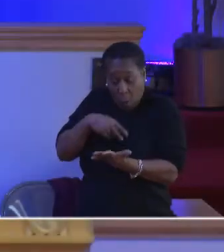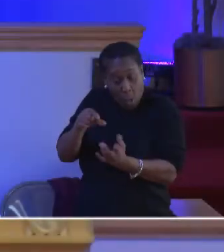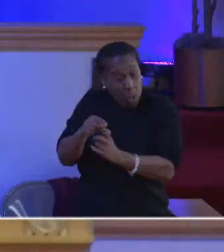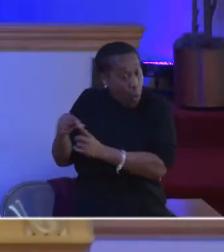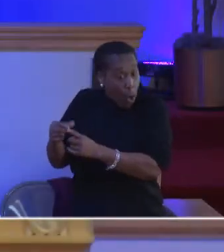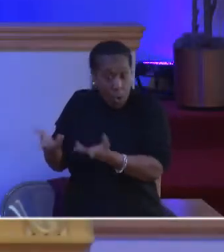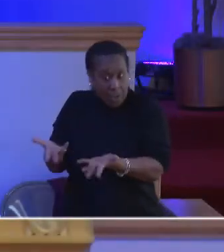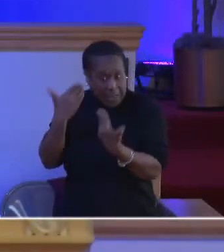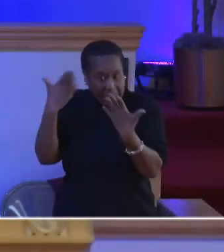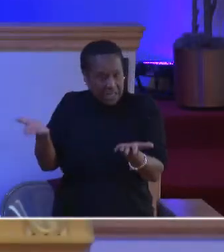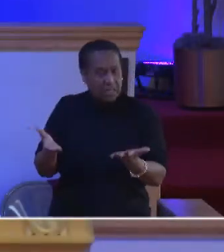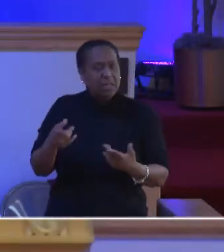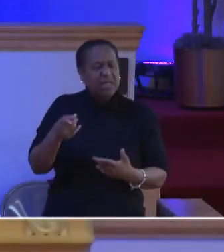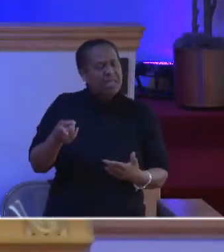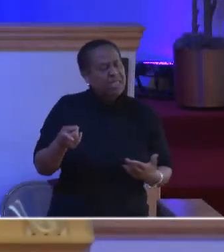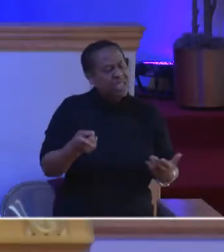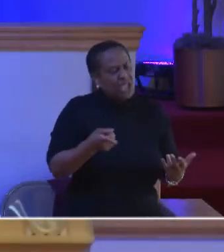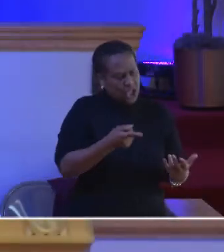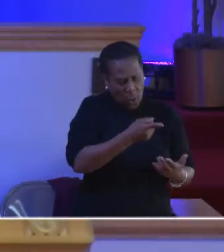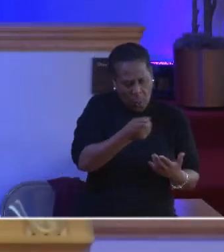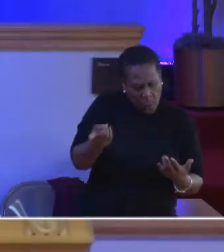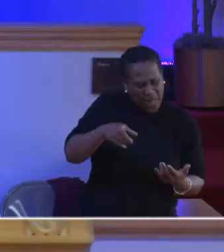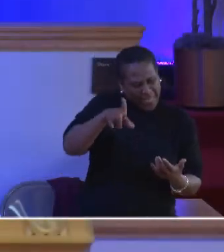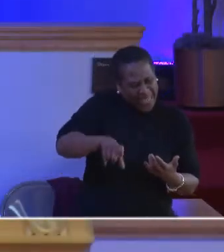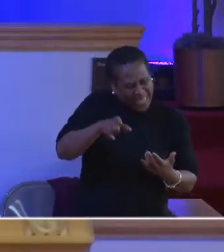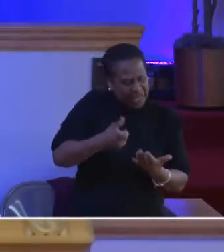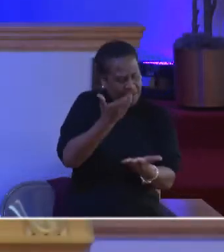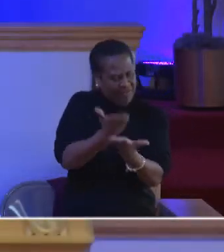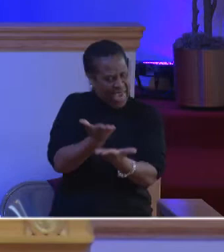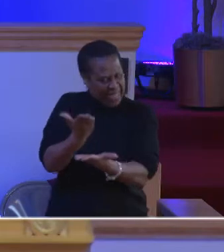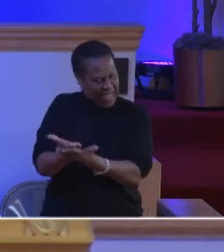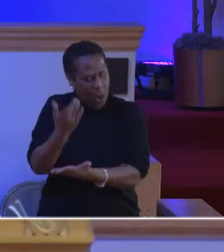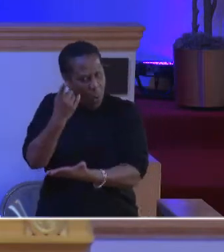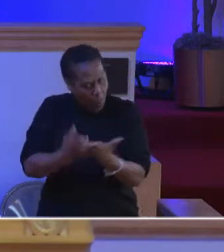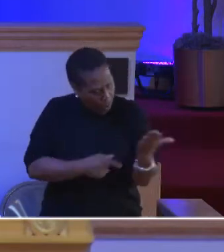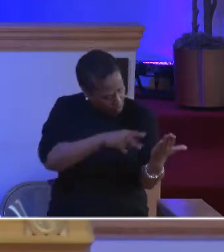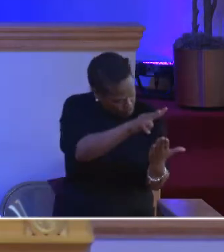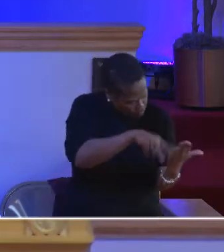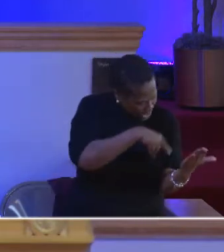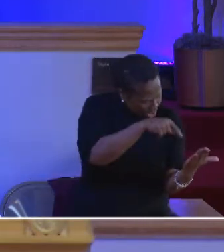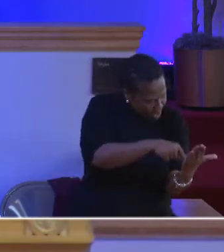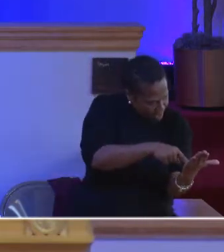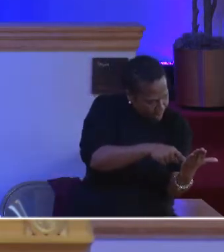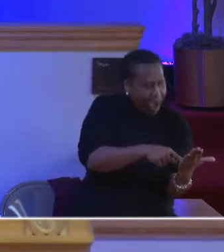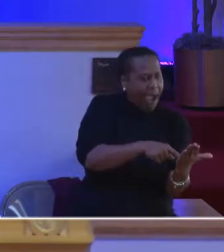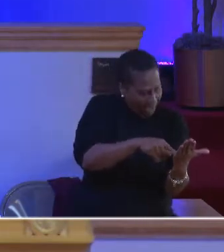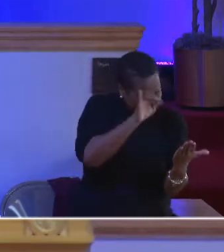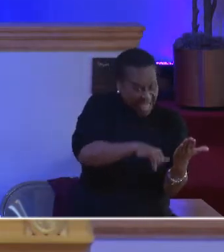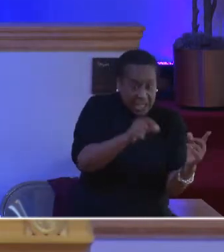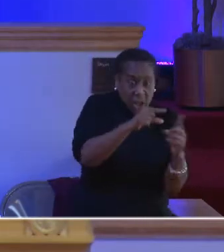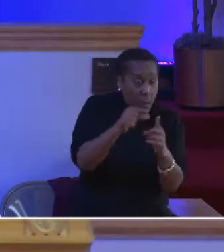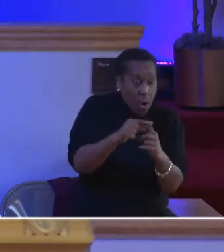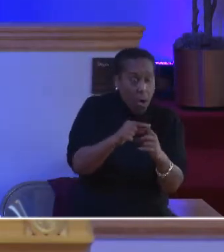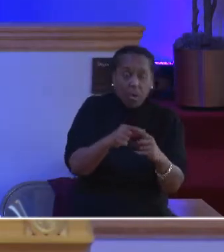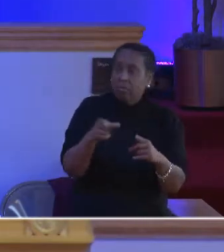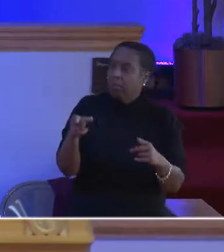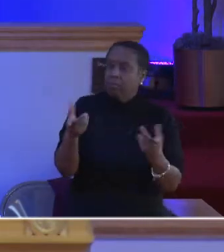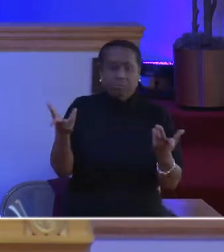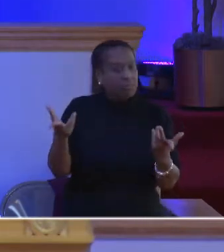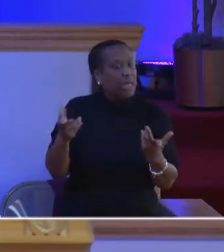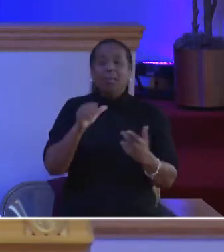And so when they needed to validate that what they were reading was the word, they did